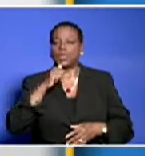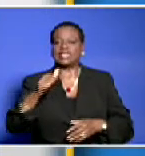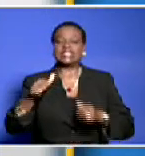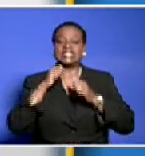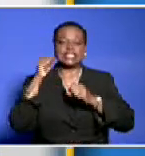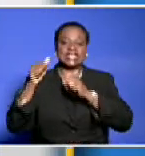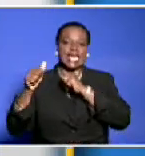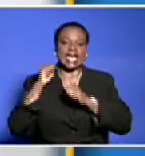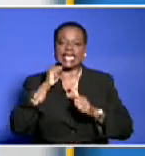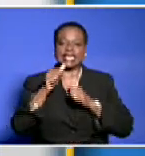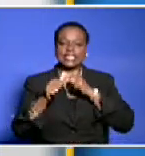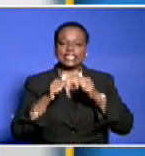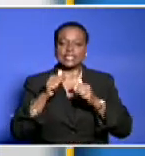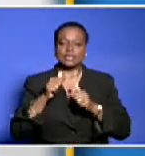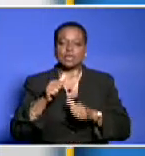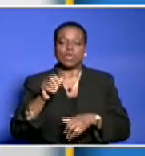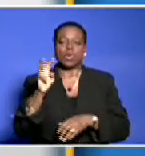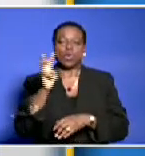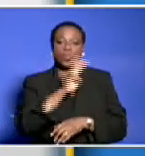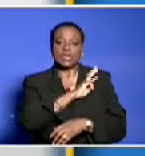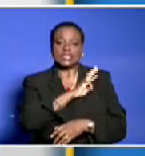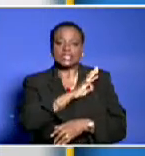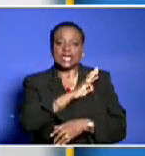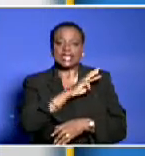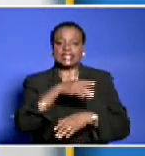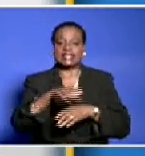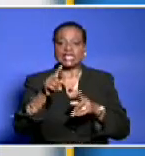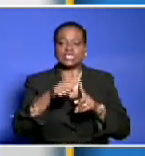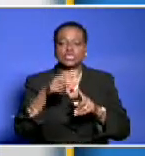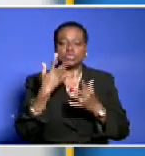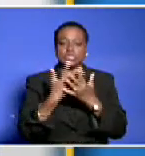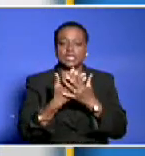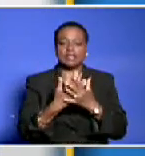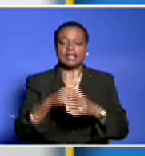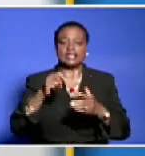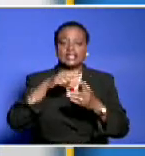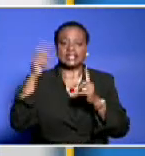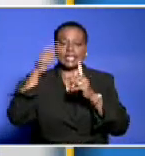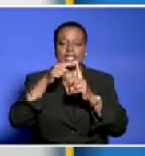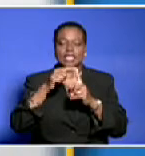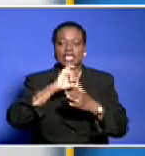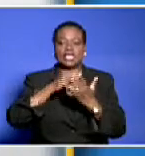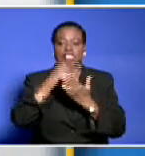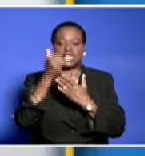been remanded to the Bahamas Department of Corrections until January 15,